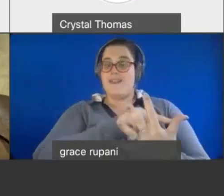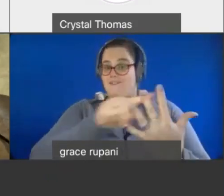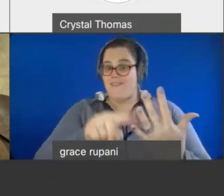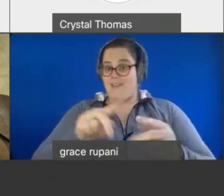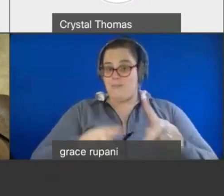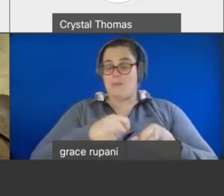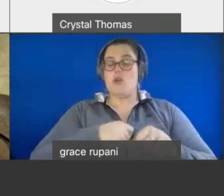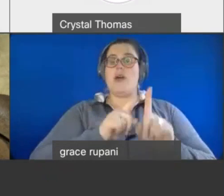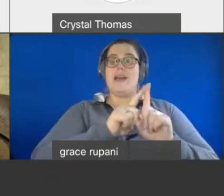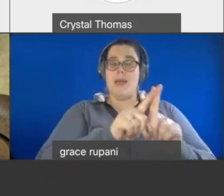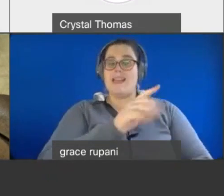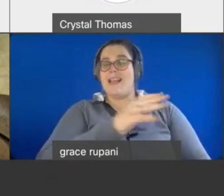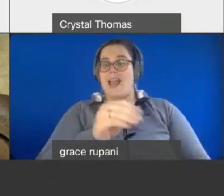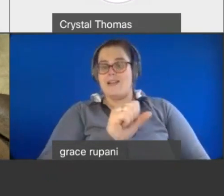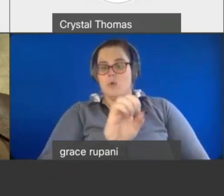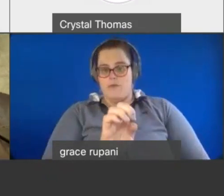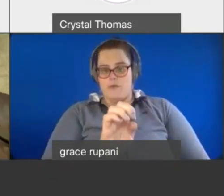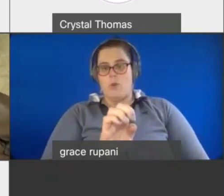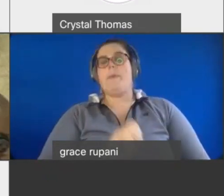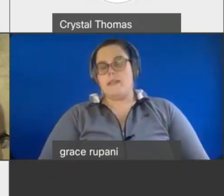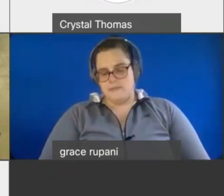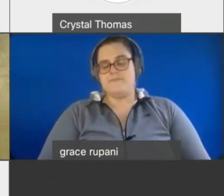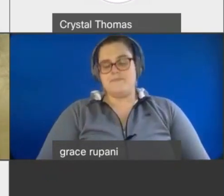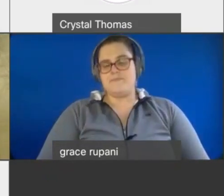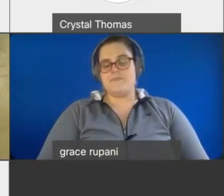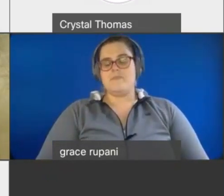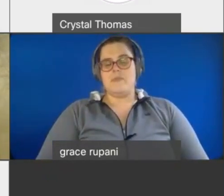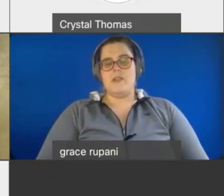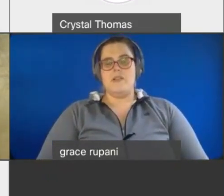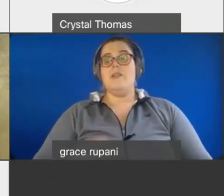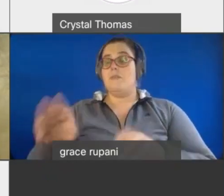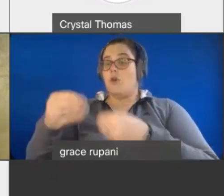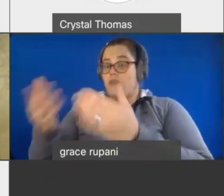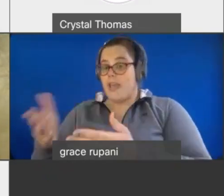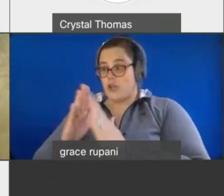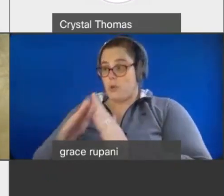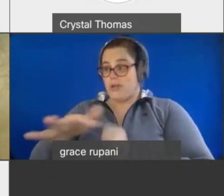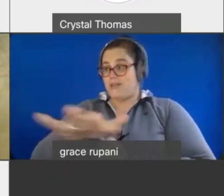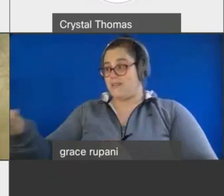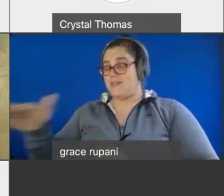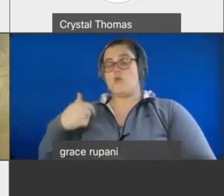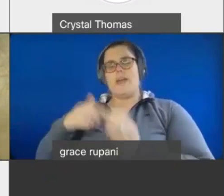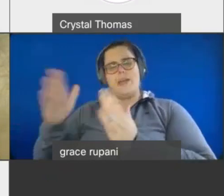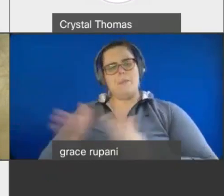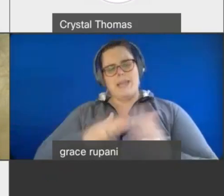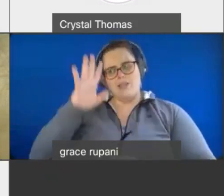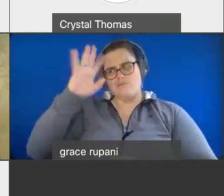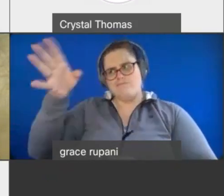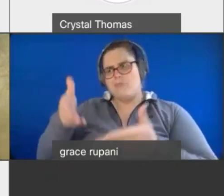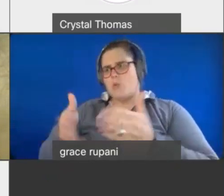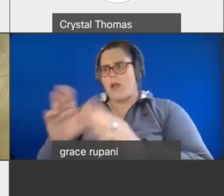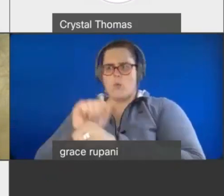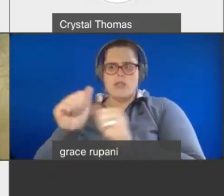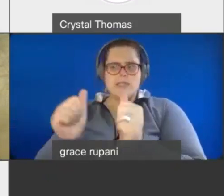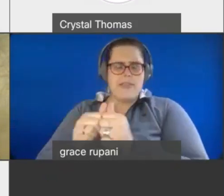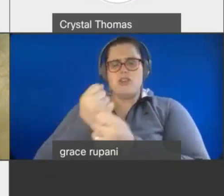services. We aim at working together with provider community in a way that is safe and sustainable. We maintain protocols